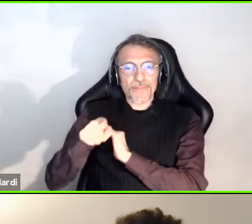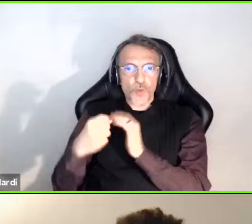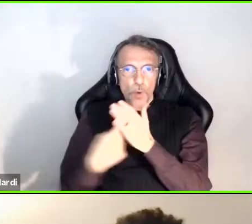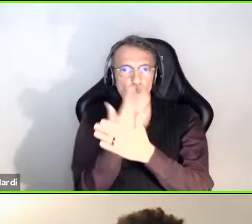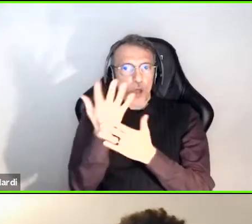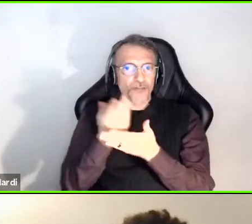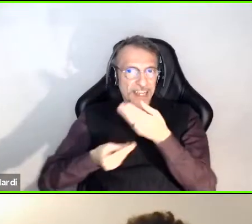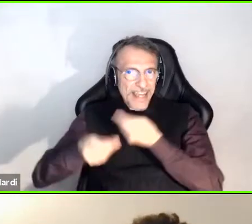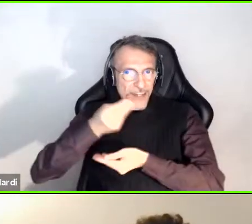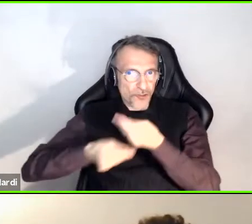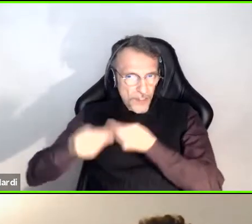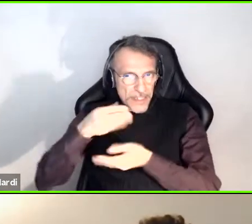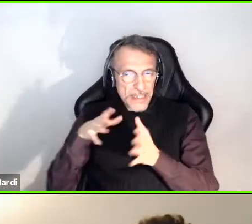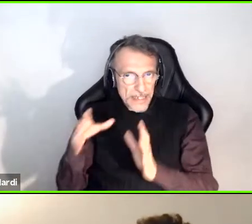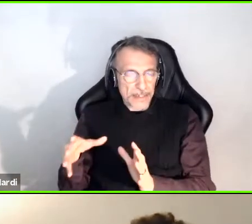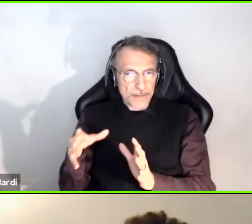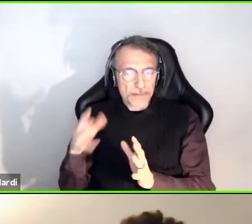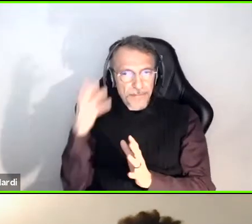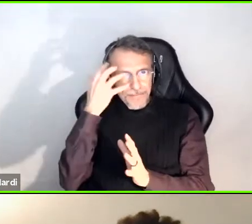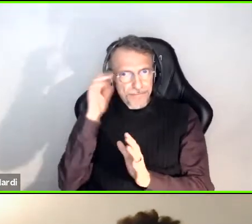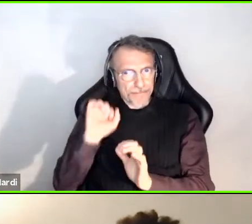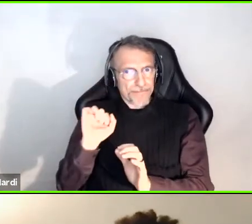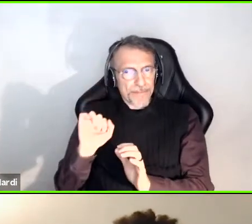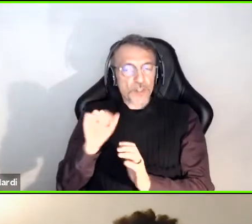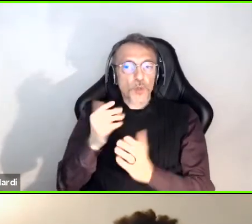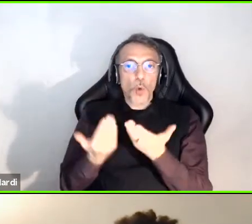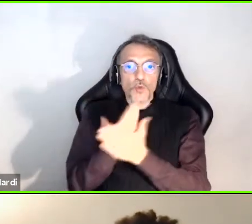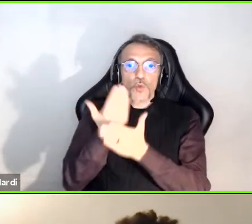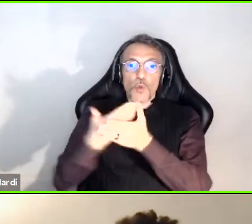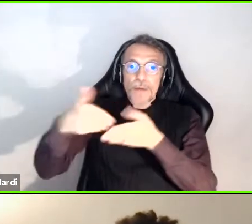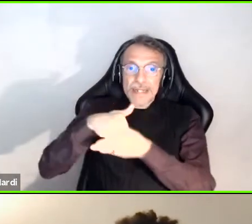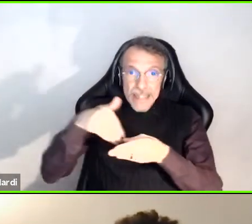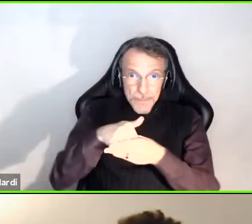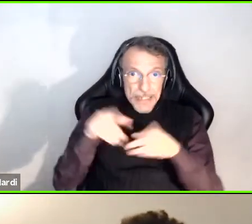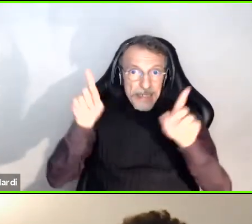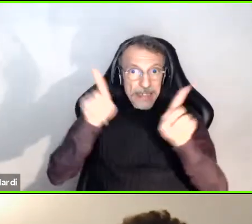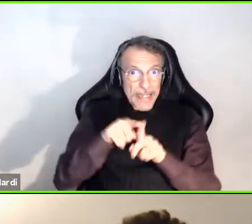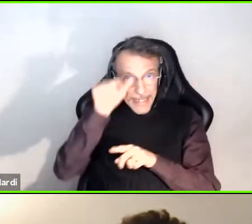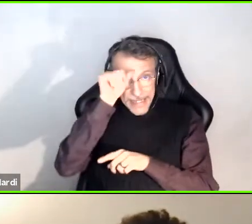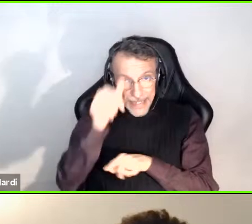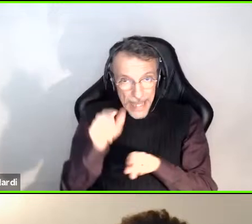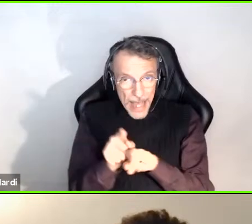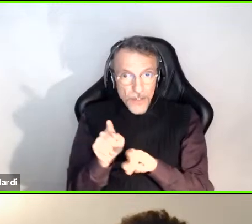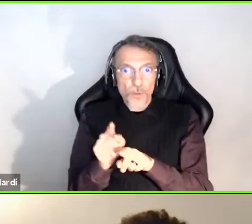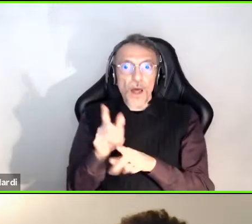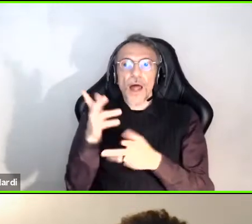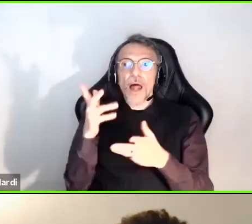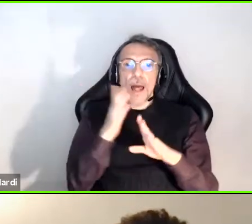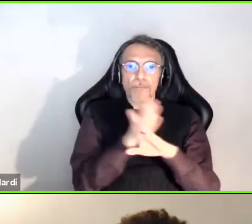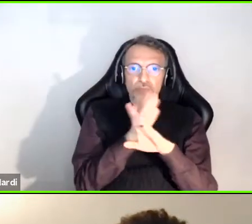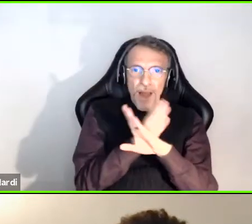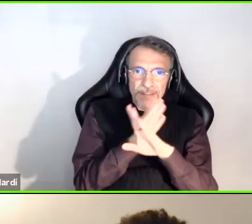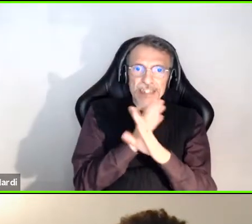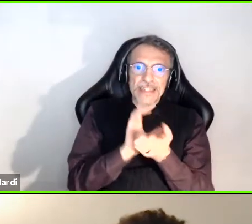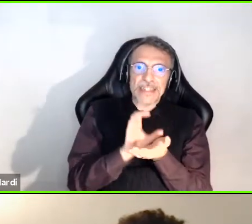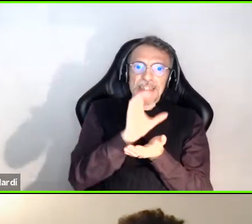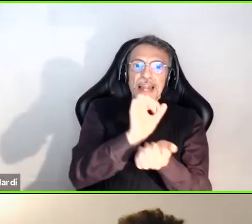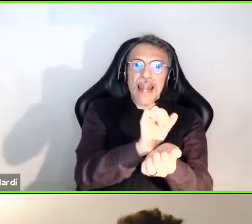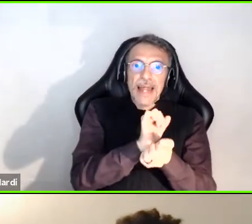market countries. And I think there are also new participants such as India, as well as private lenders